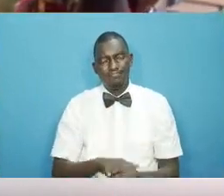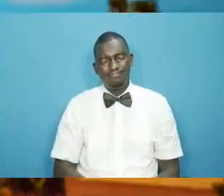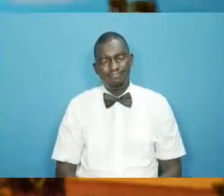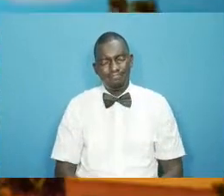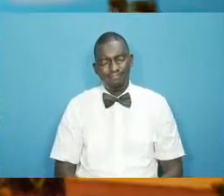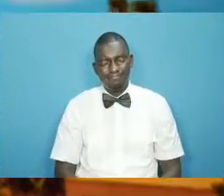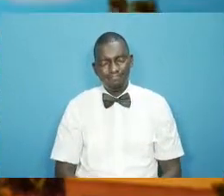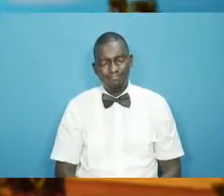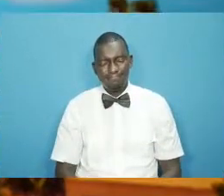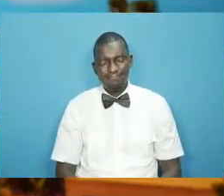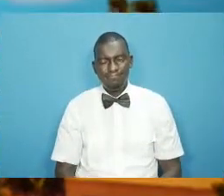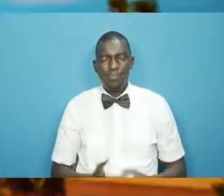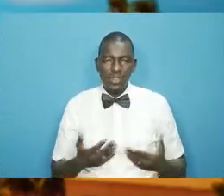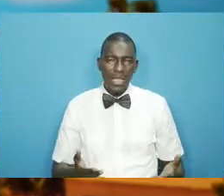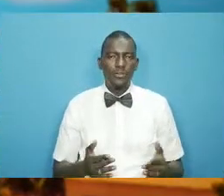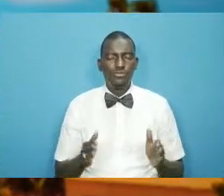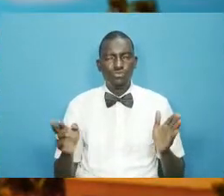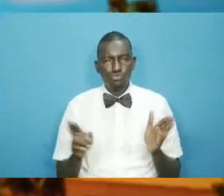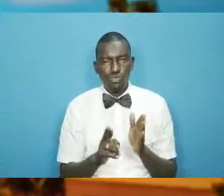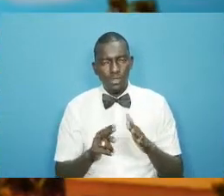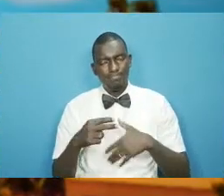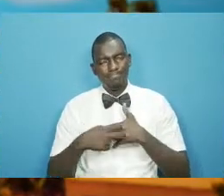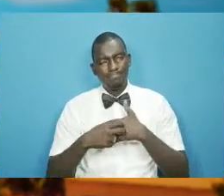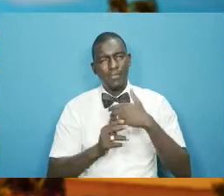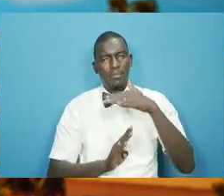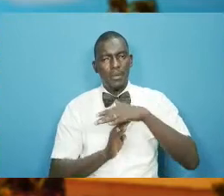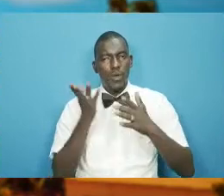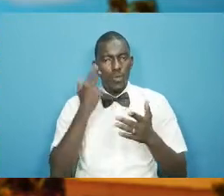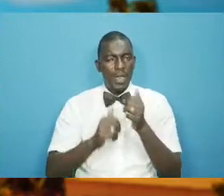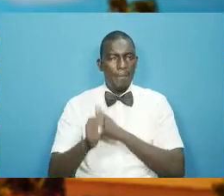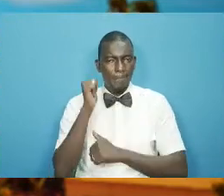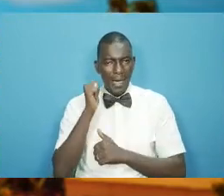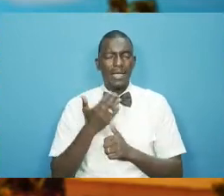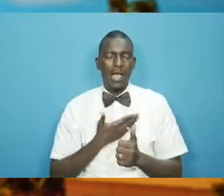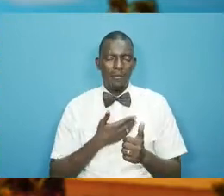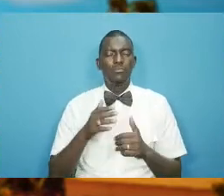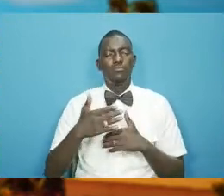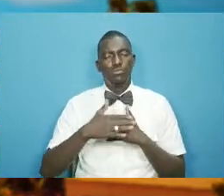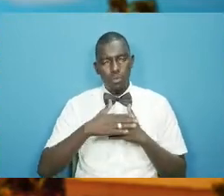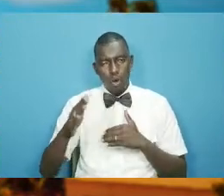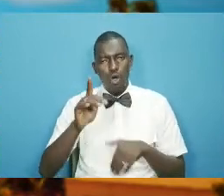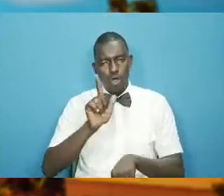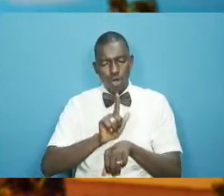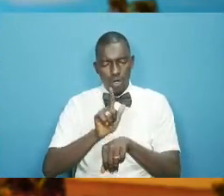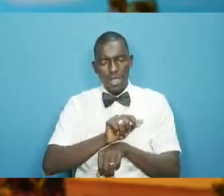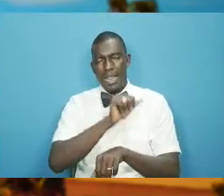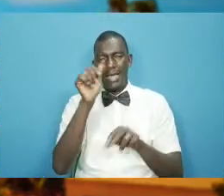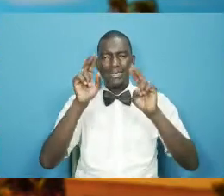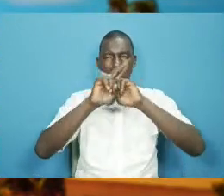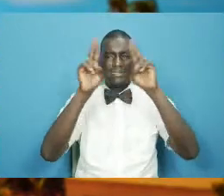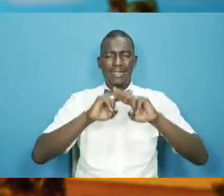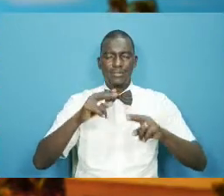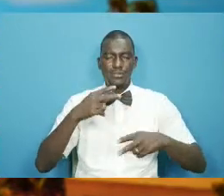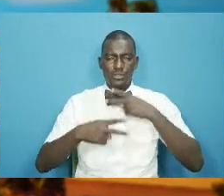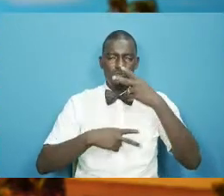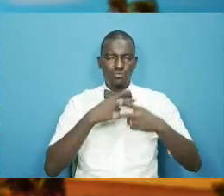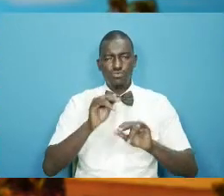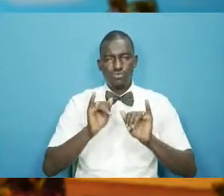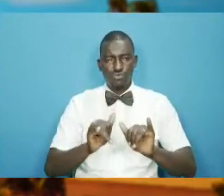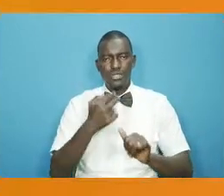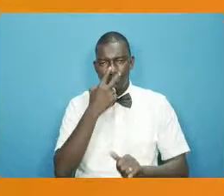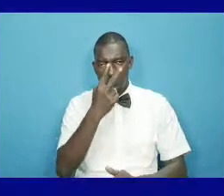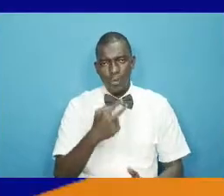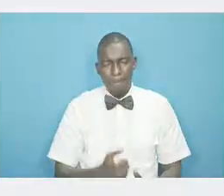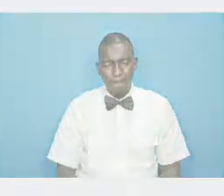News. And we'll now go for a short commercial break, but when we return, we still have some more local and international news stories. Don't go